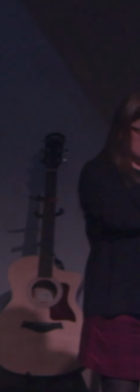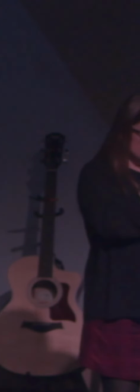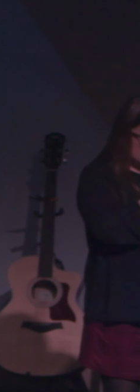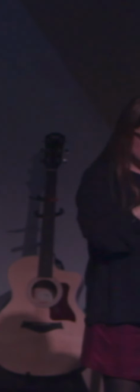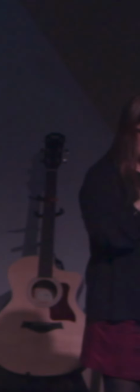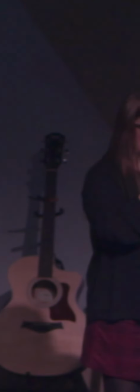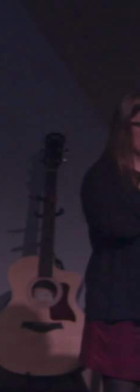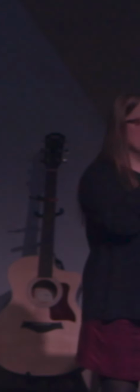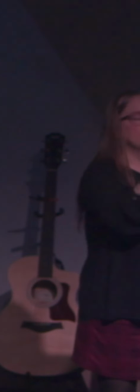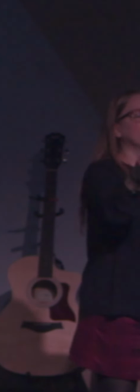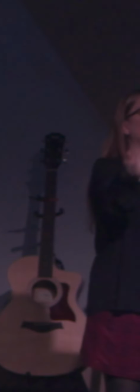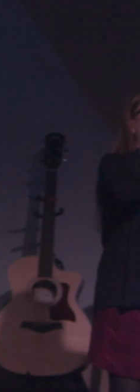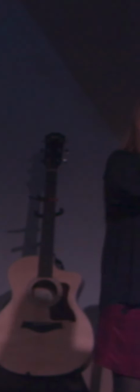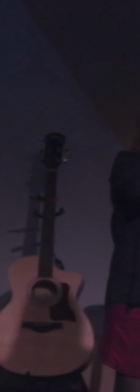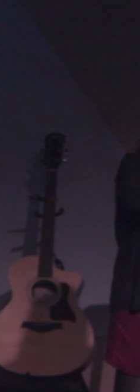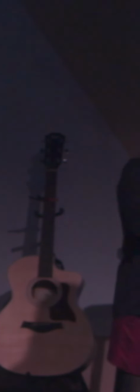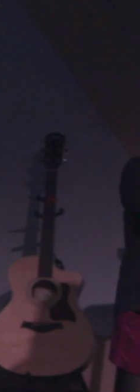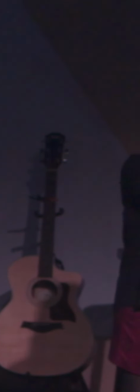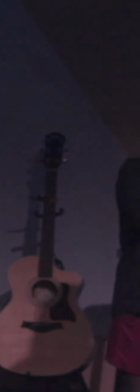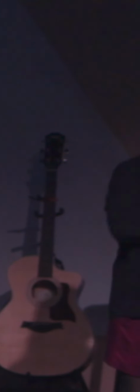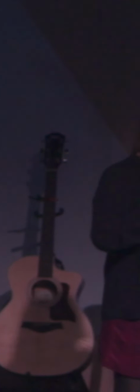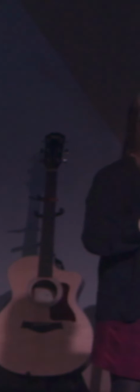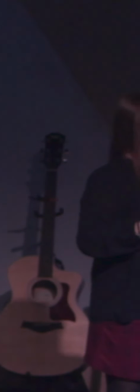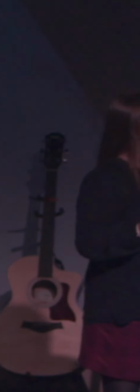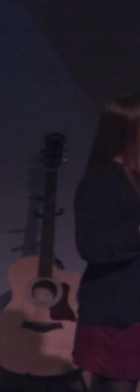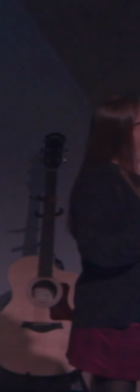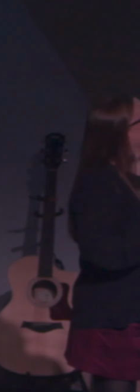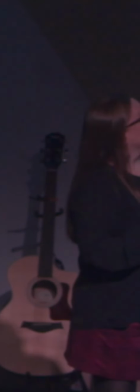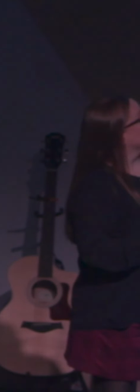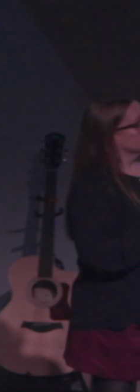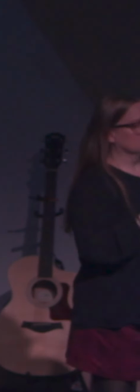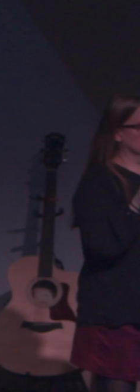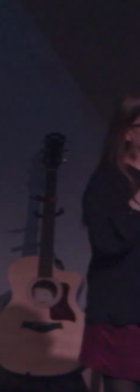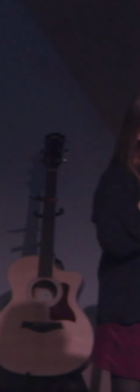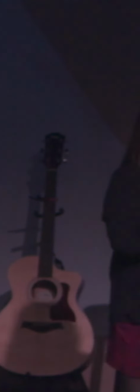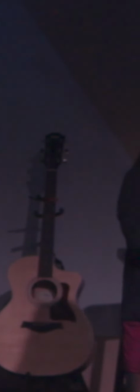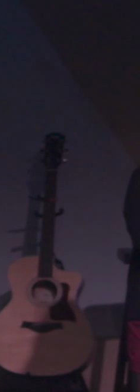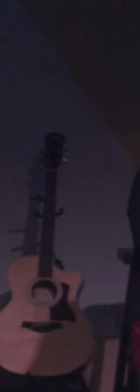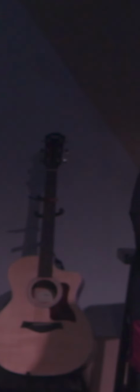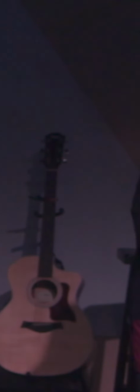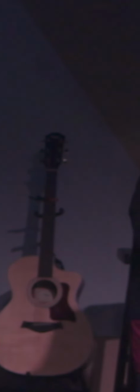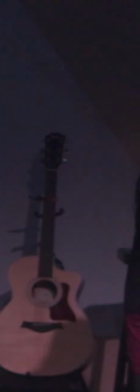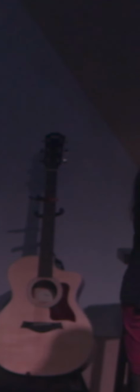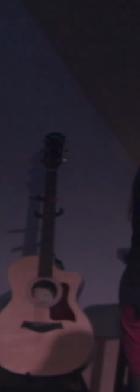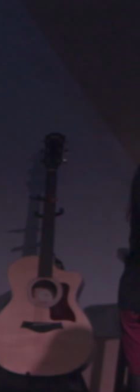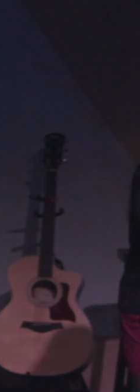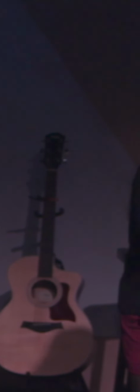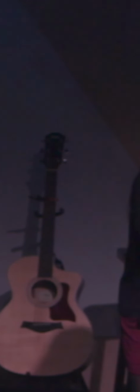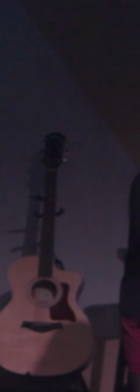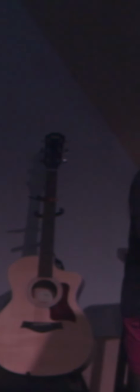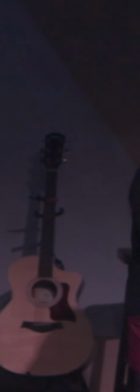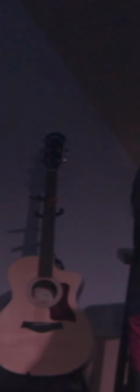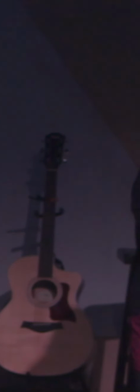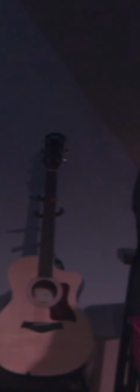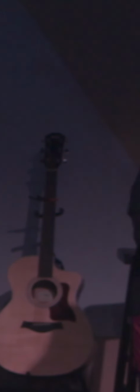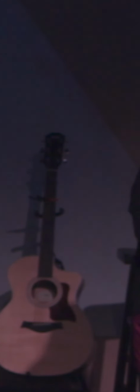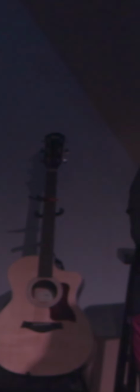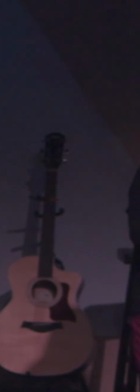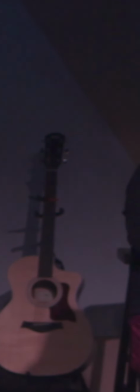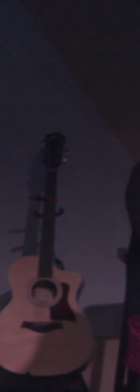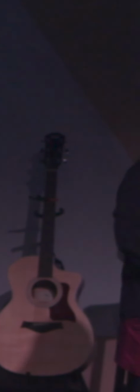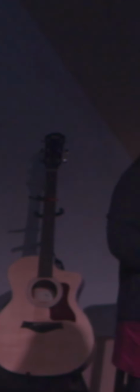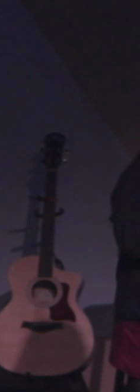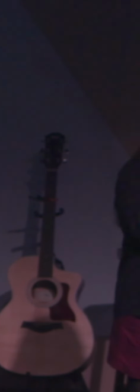this. Go back to the picture before that. It was difficult with the numbers. When we walk through life, we don't